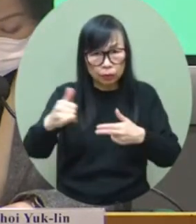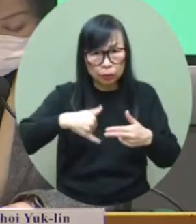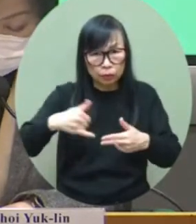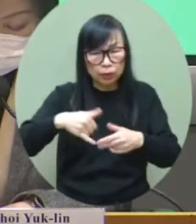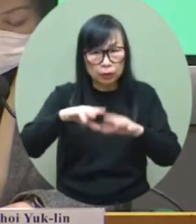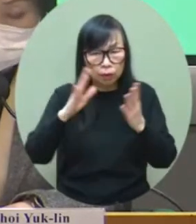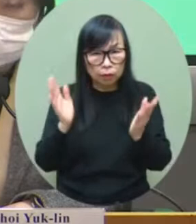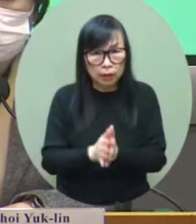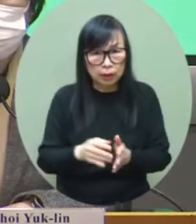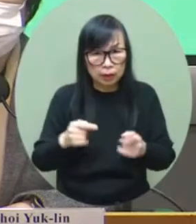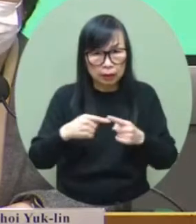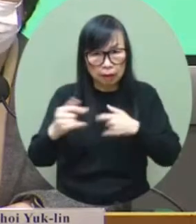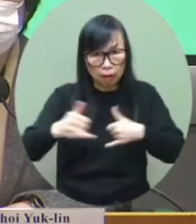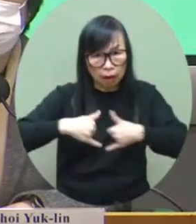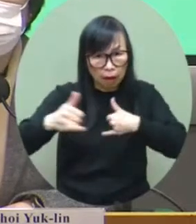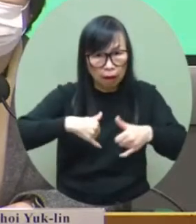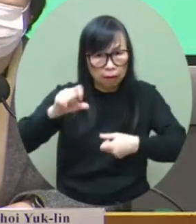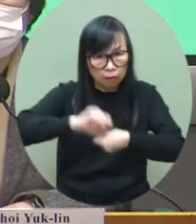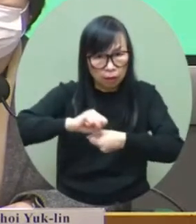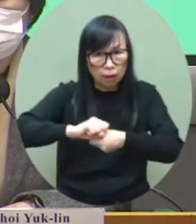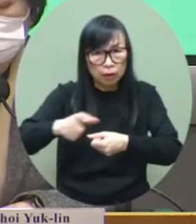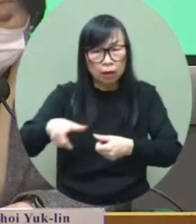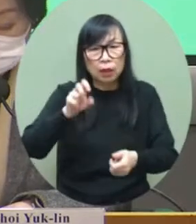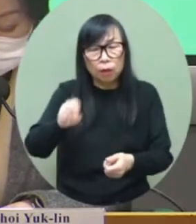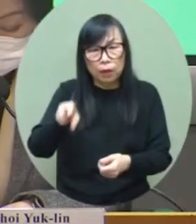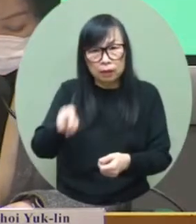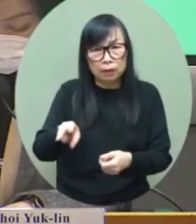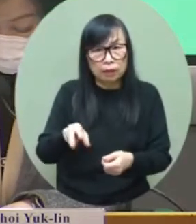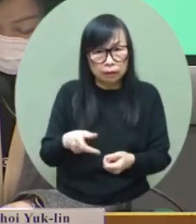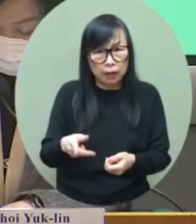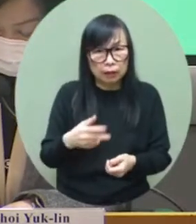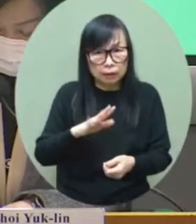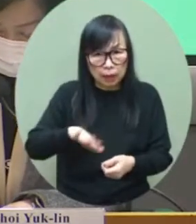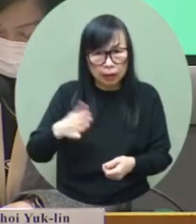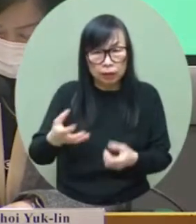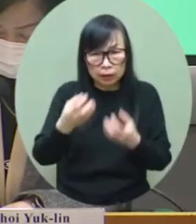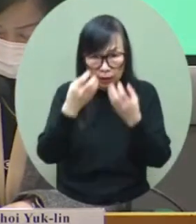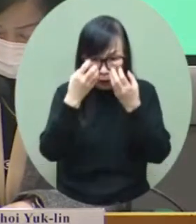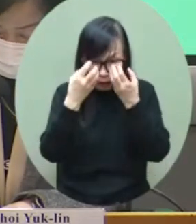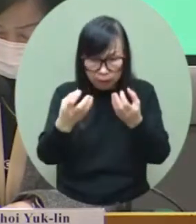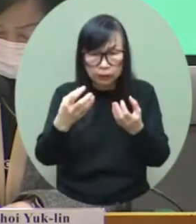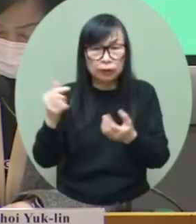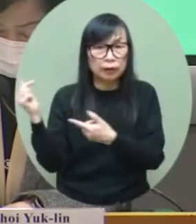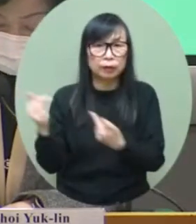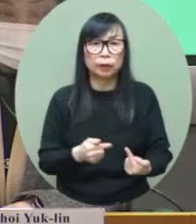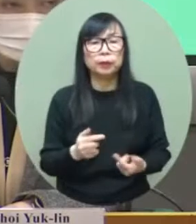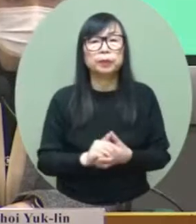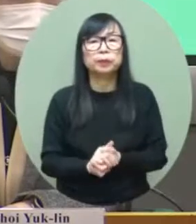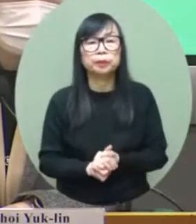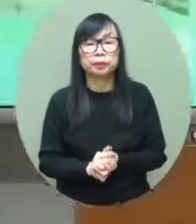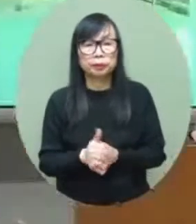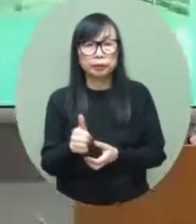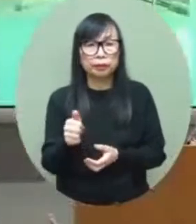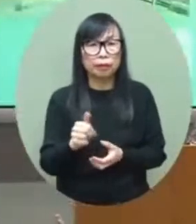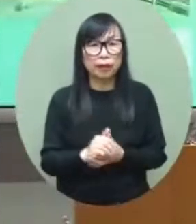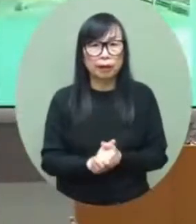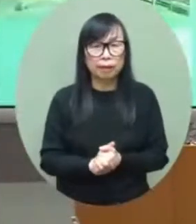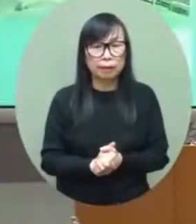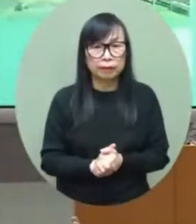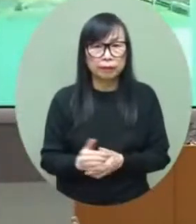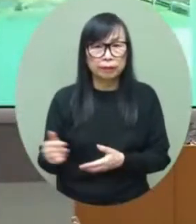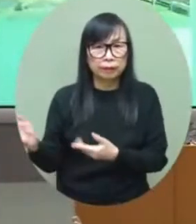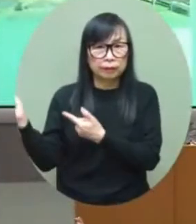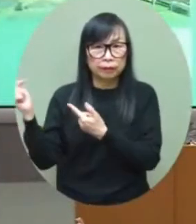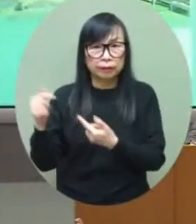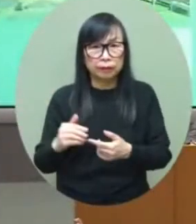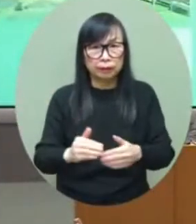in arrivals, and still we have been able to provide normal services. So when there's a surge in service demand, but still we were able